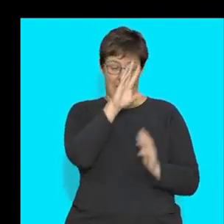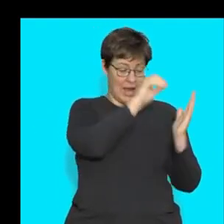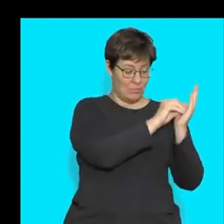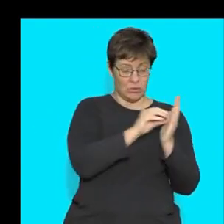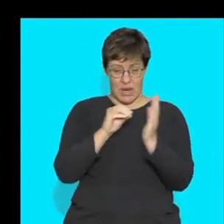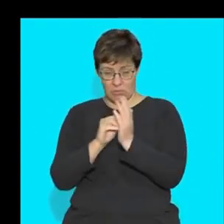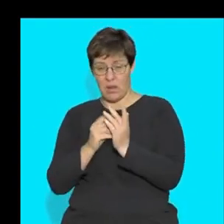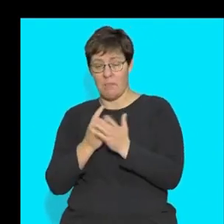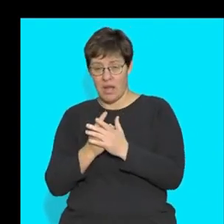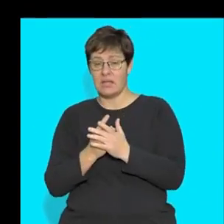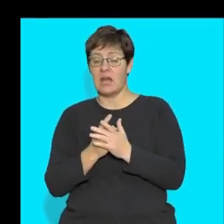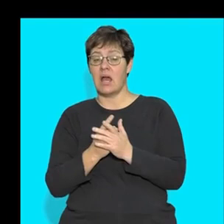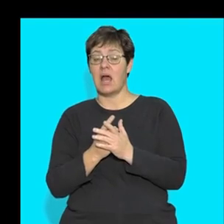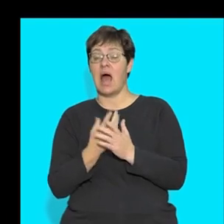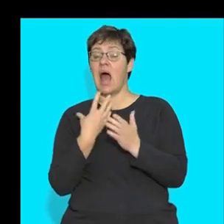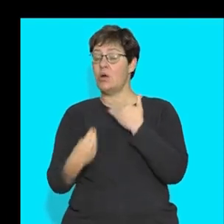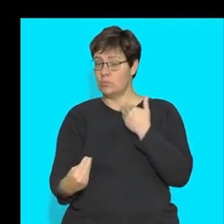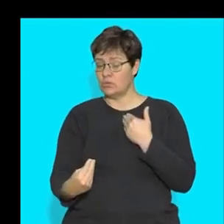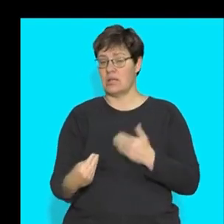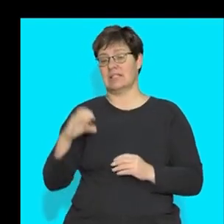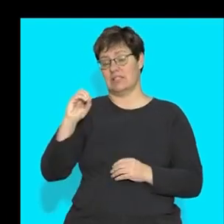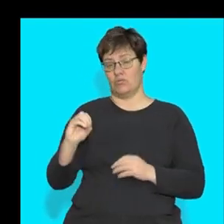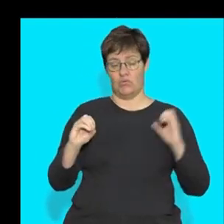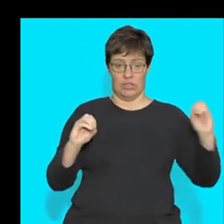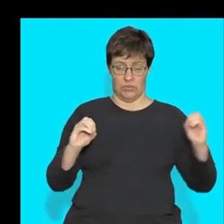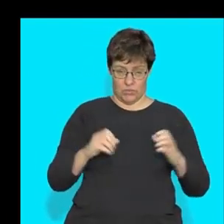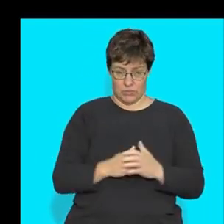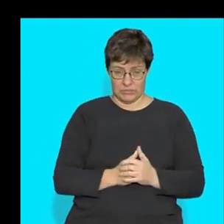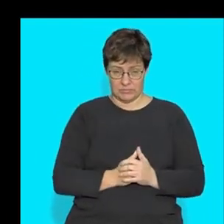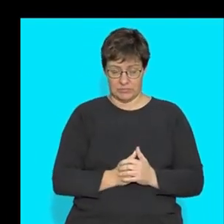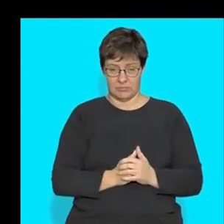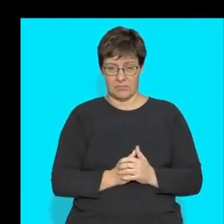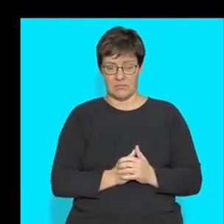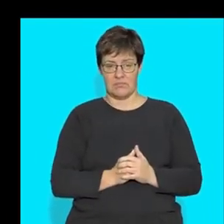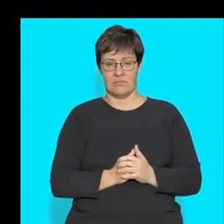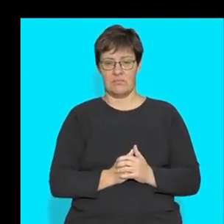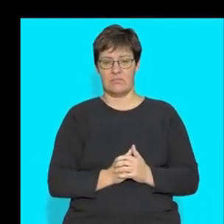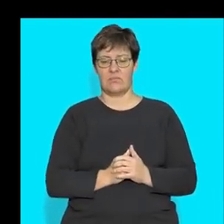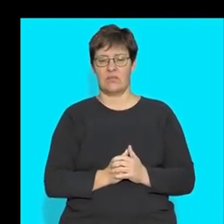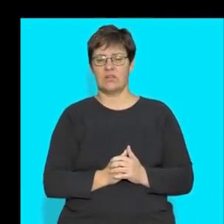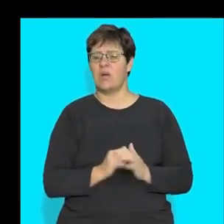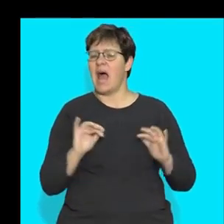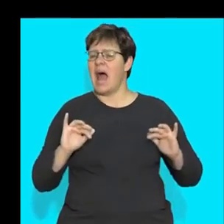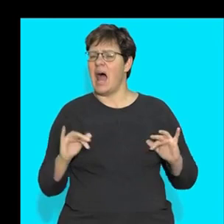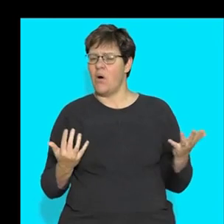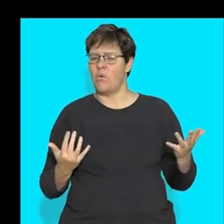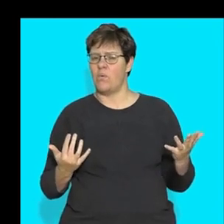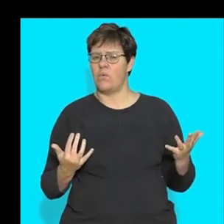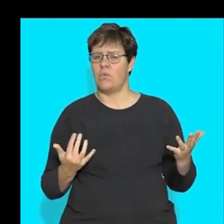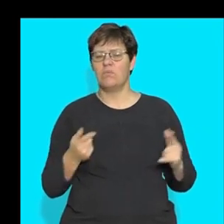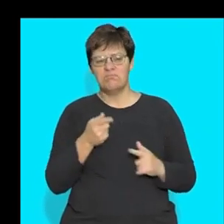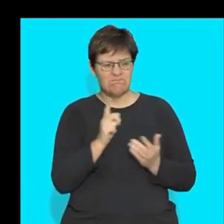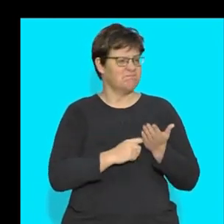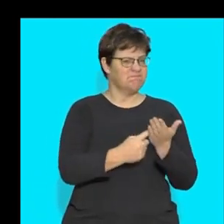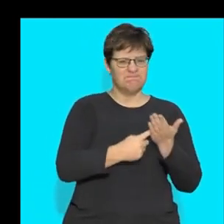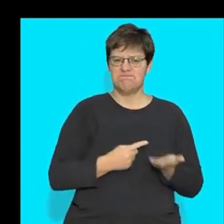which is 0 and 0 there. So that's what a many-to-one function is. But how do we then try to talk